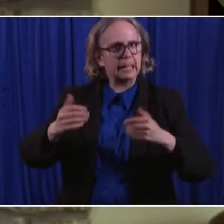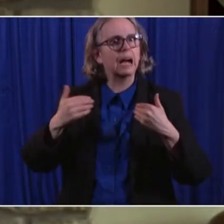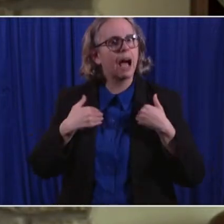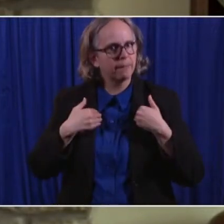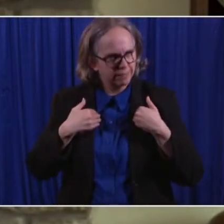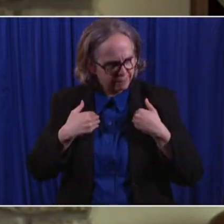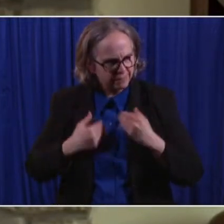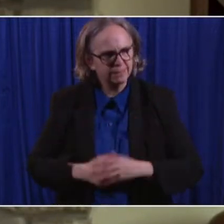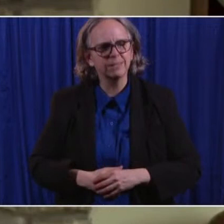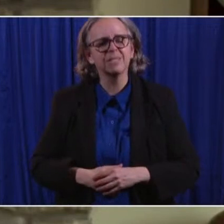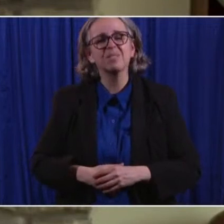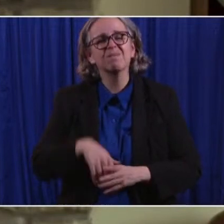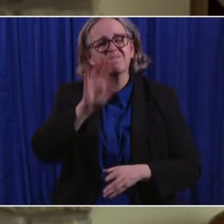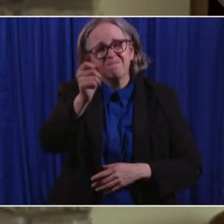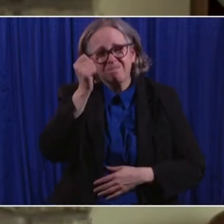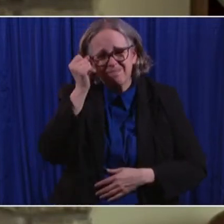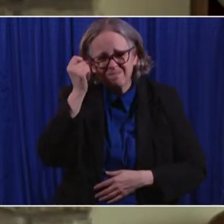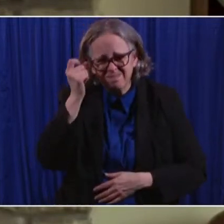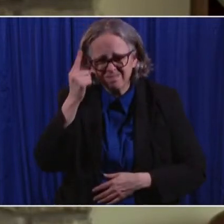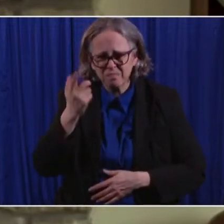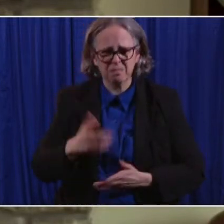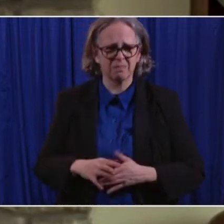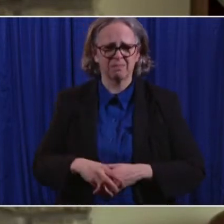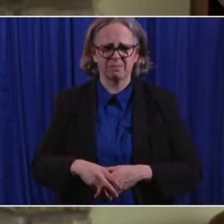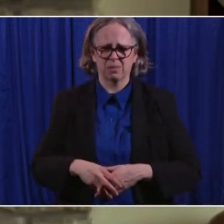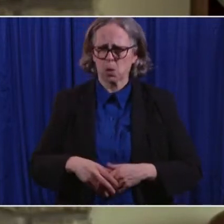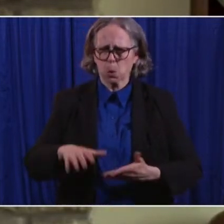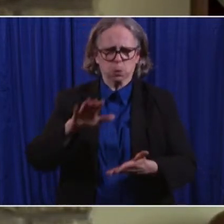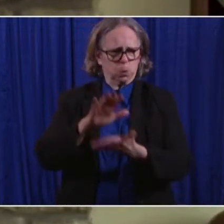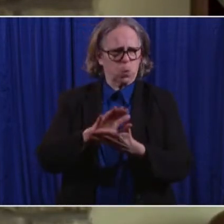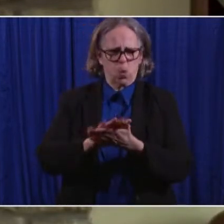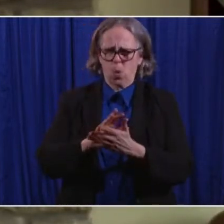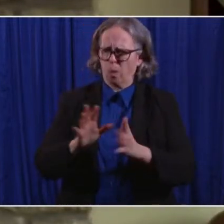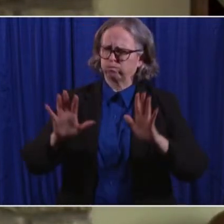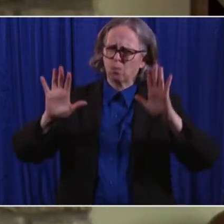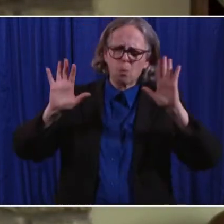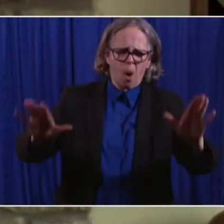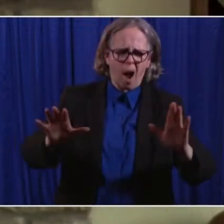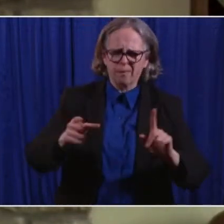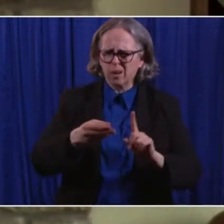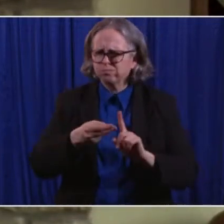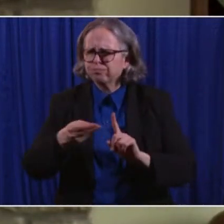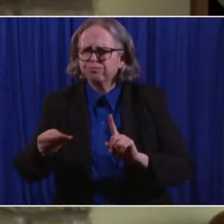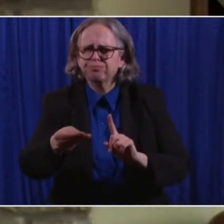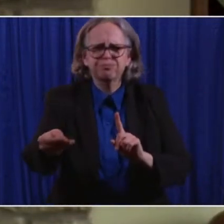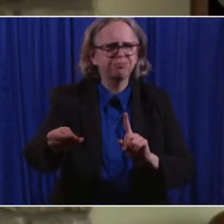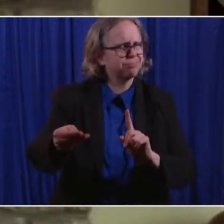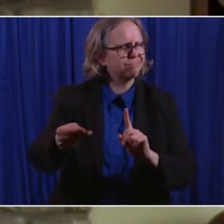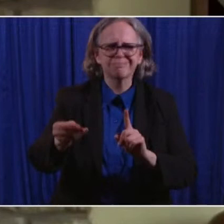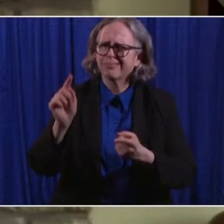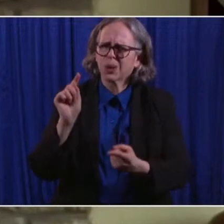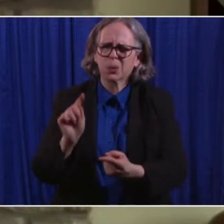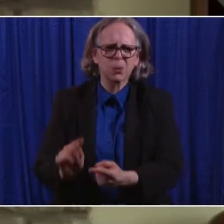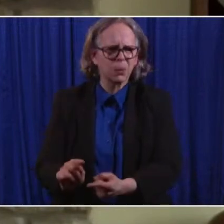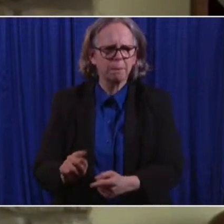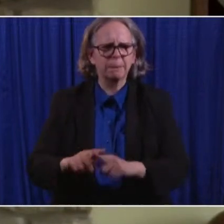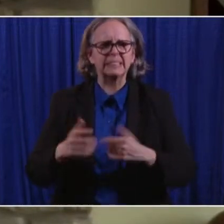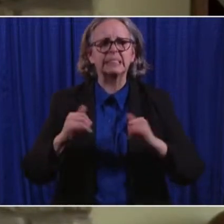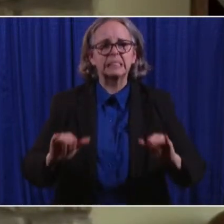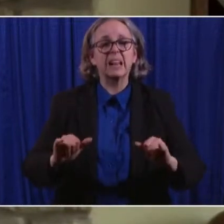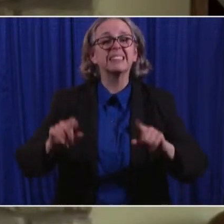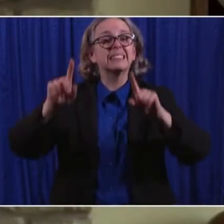distancing, cleaning procedures. Now we're adding testing to this environment to increase confidence and safety in our schools.